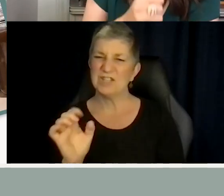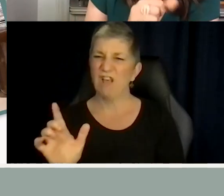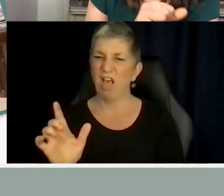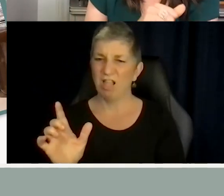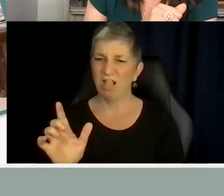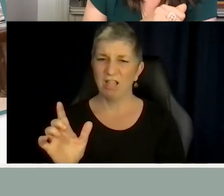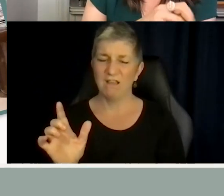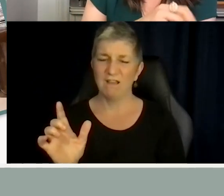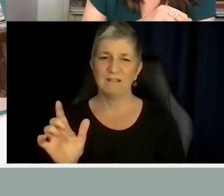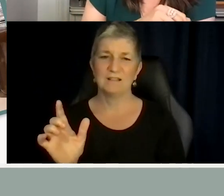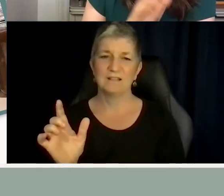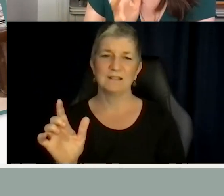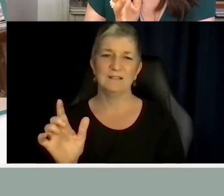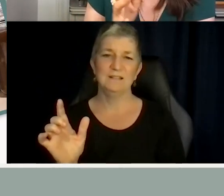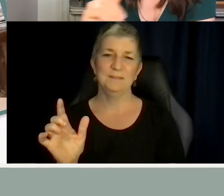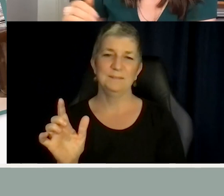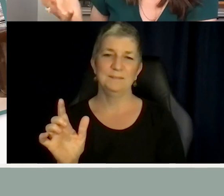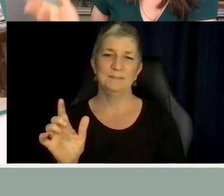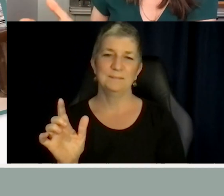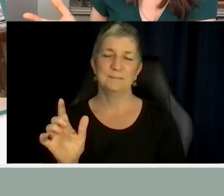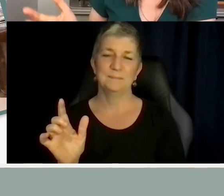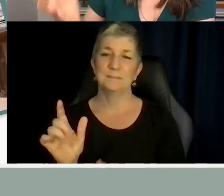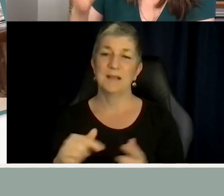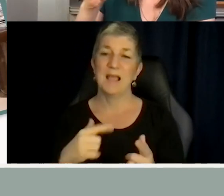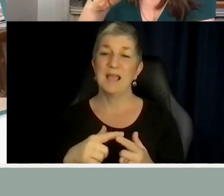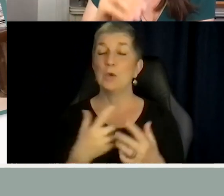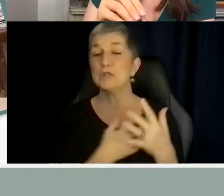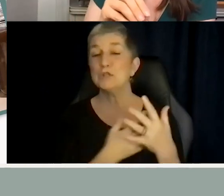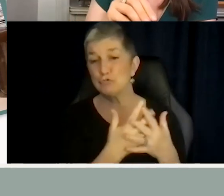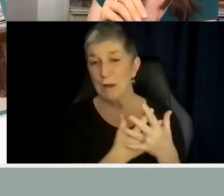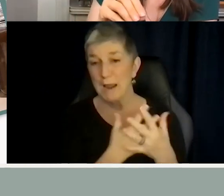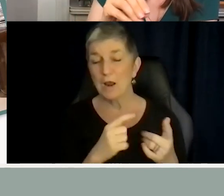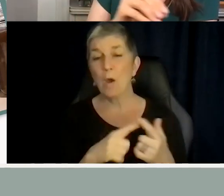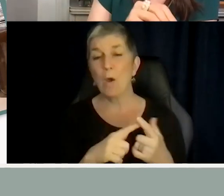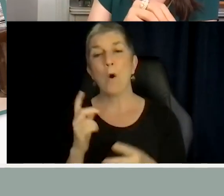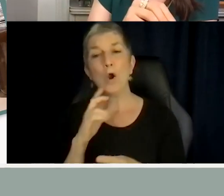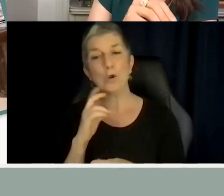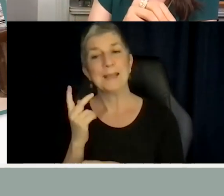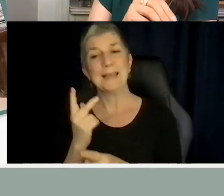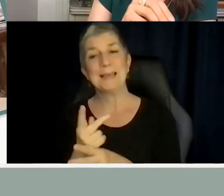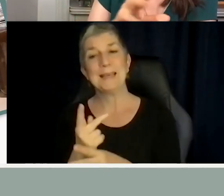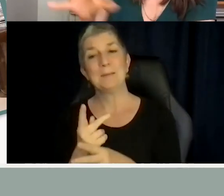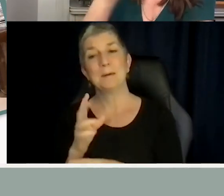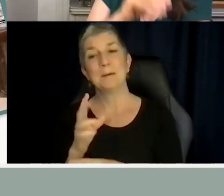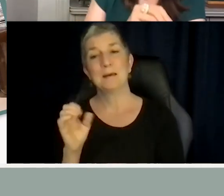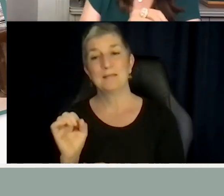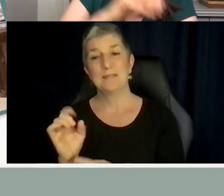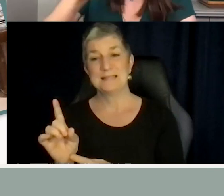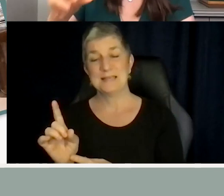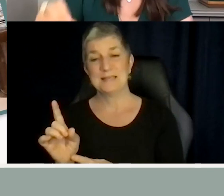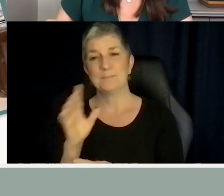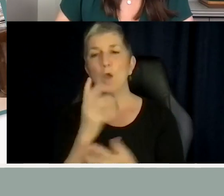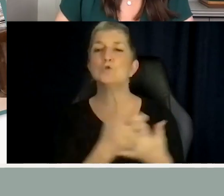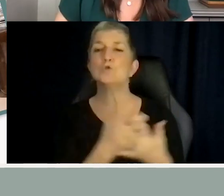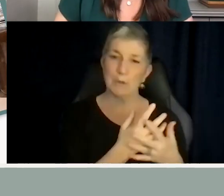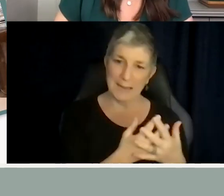And then I just kind of, you can strain it or you can keep the seeds that you've strained. After you will strain it